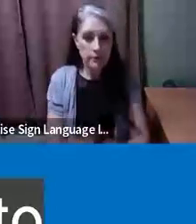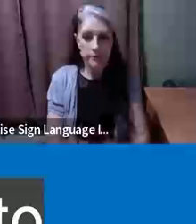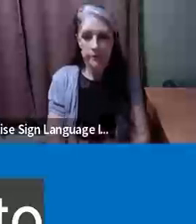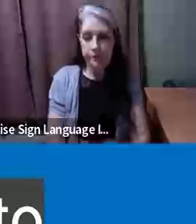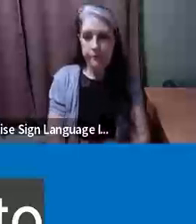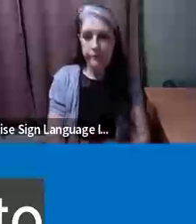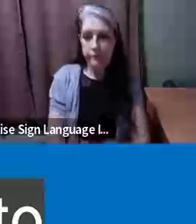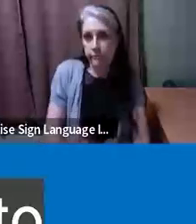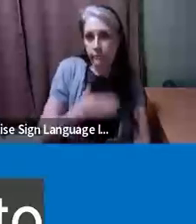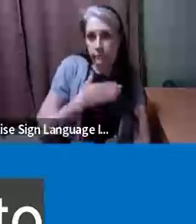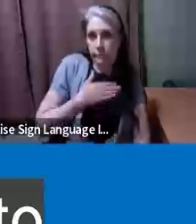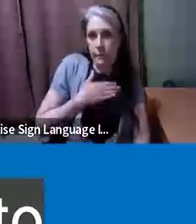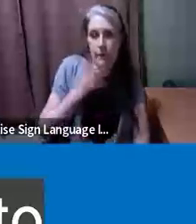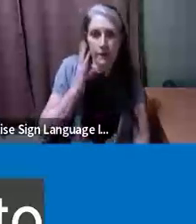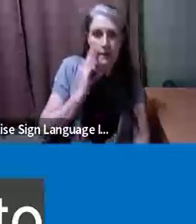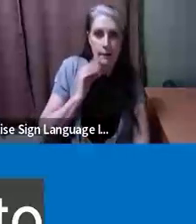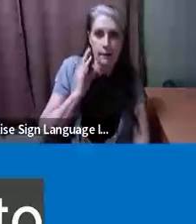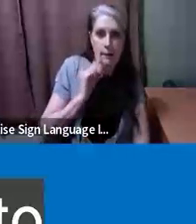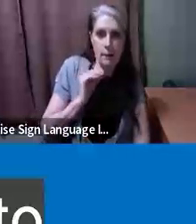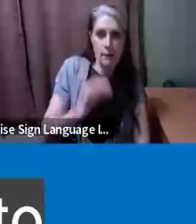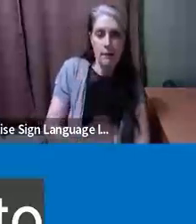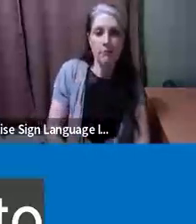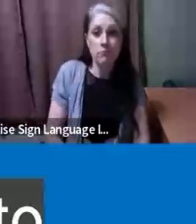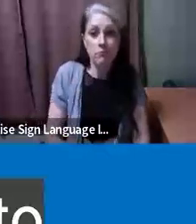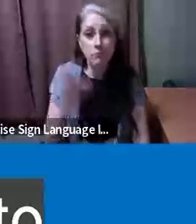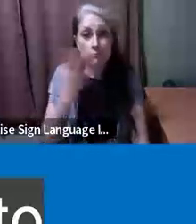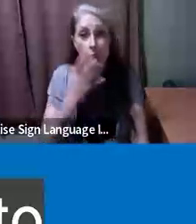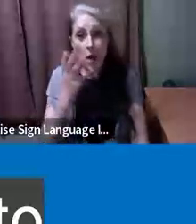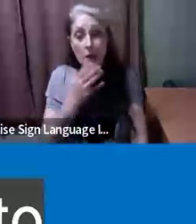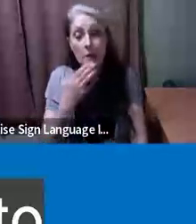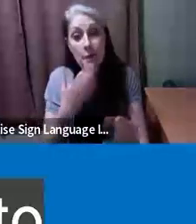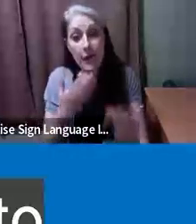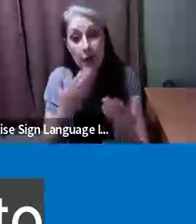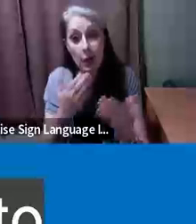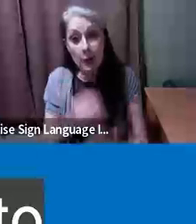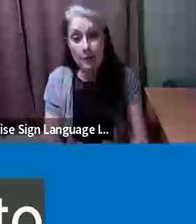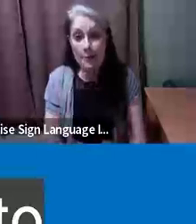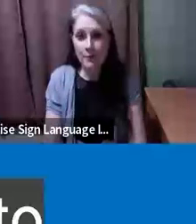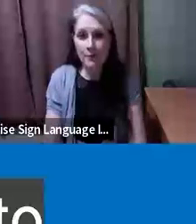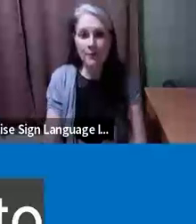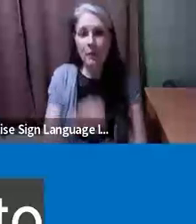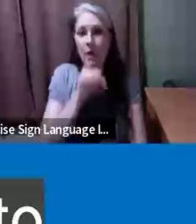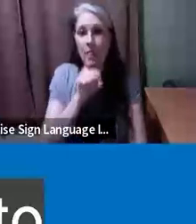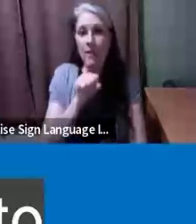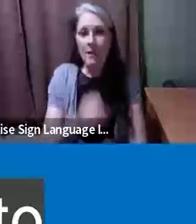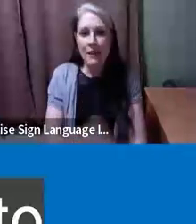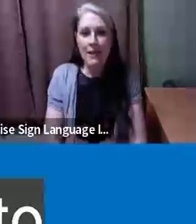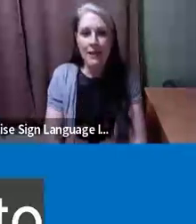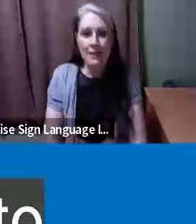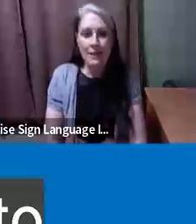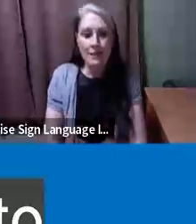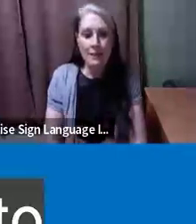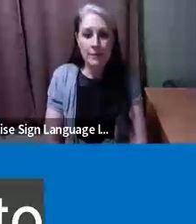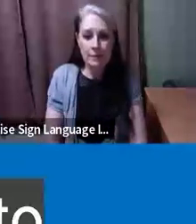So that's been my experience. Awesome. Thank you. I love that. You're getting into like the